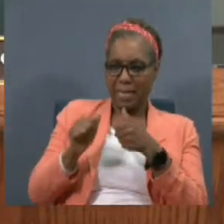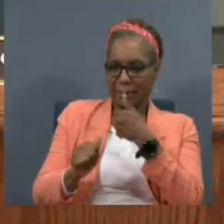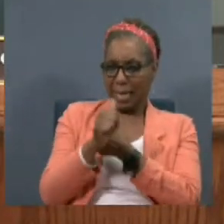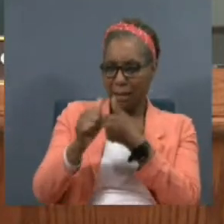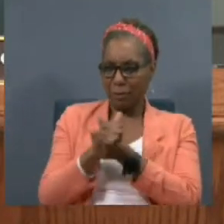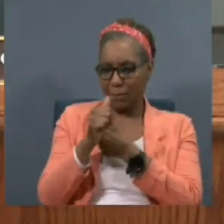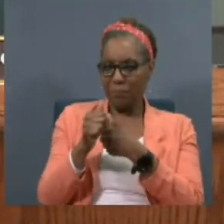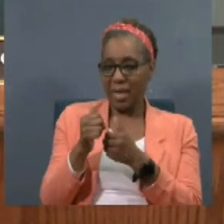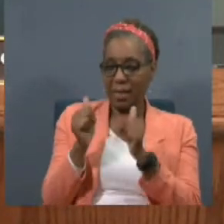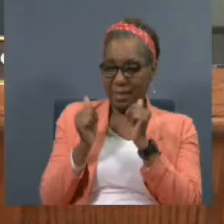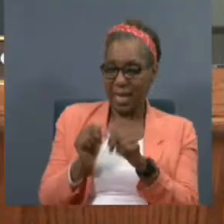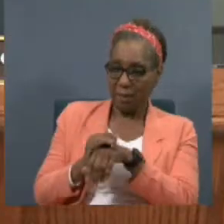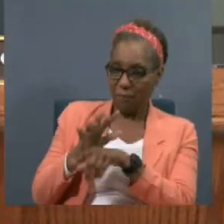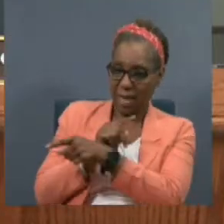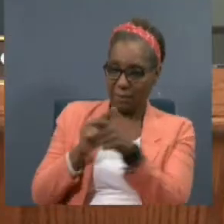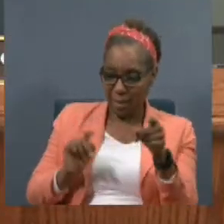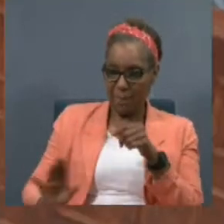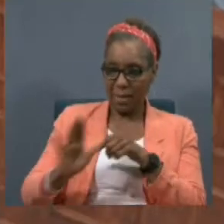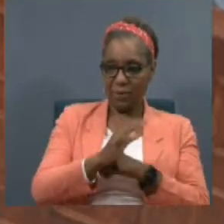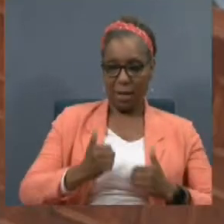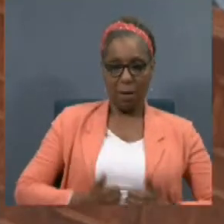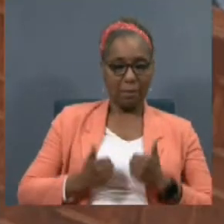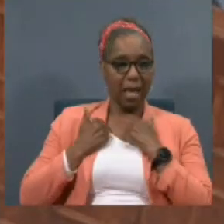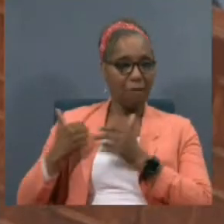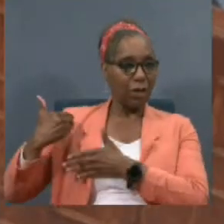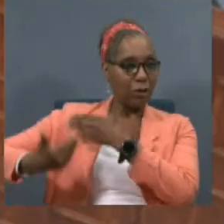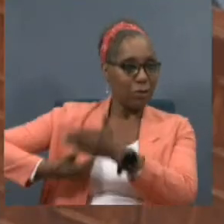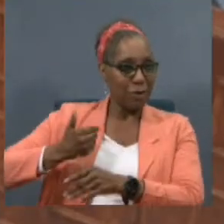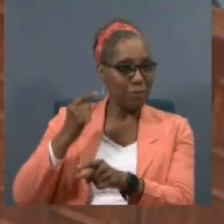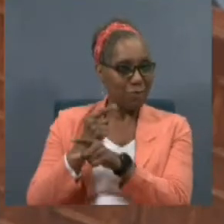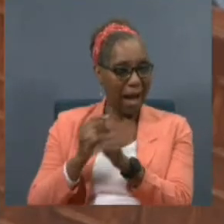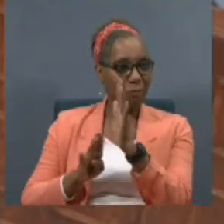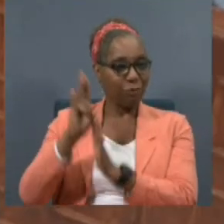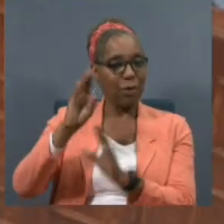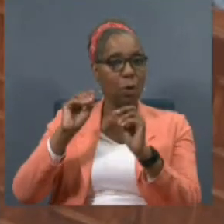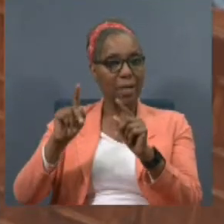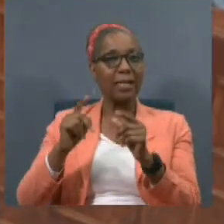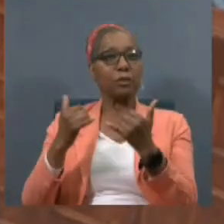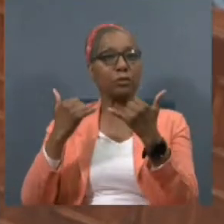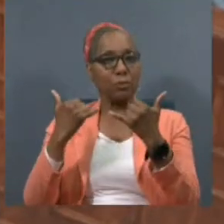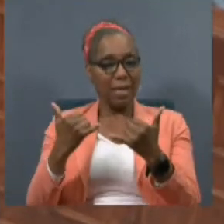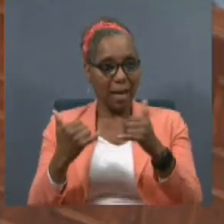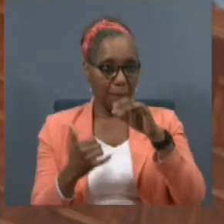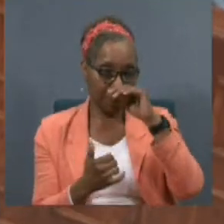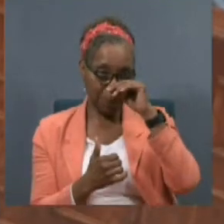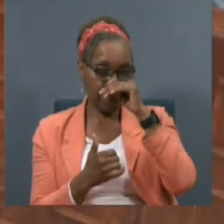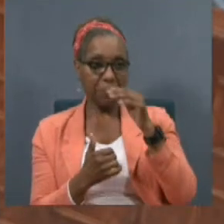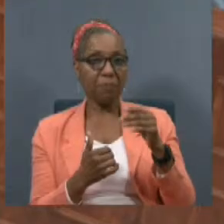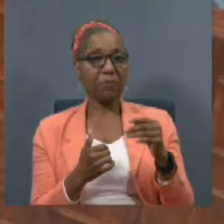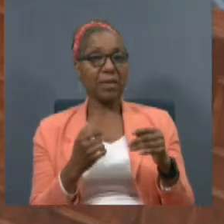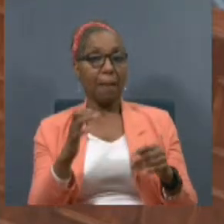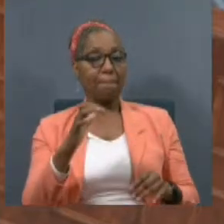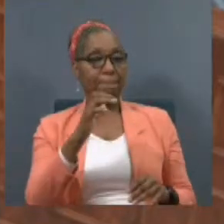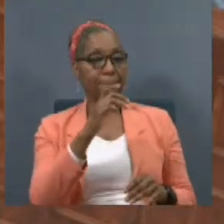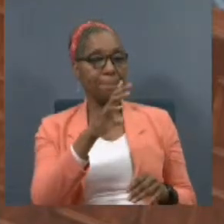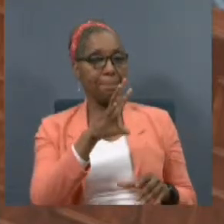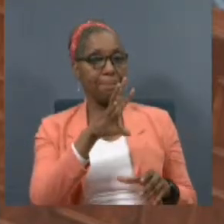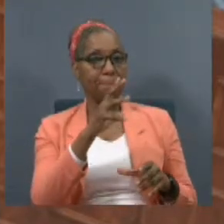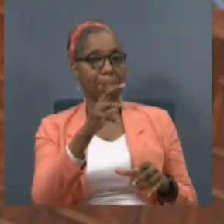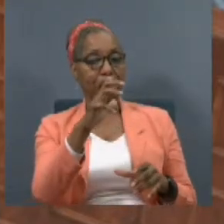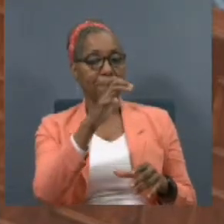hazardous that may affect them or affect their livelihood, right? But now we're bringing something back into